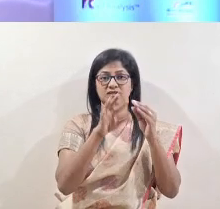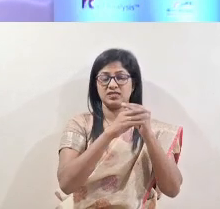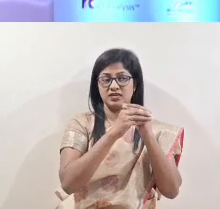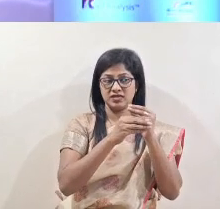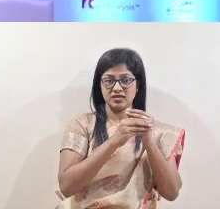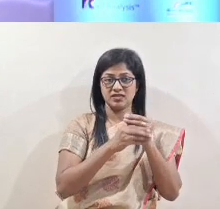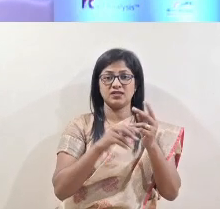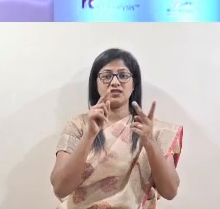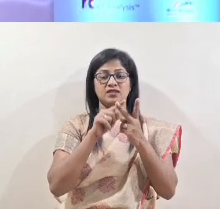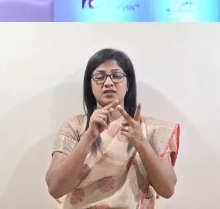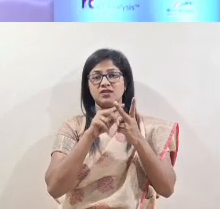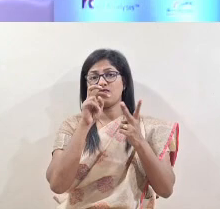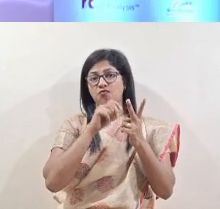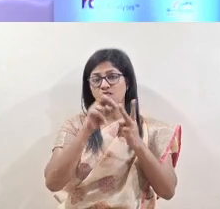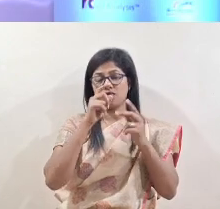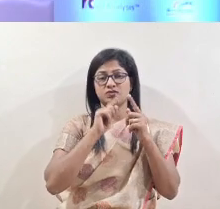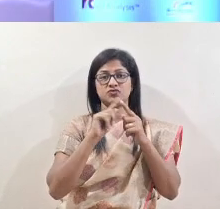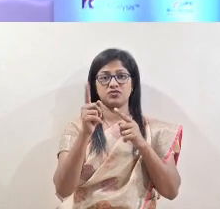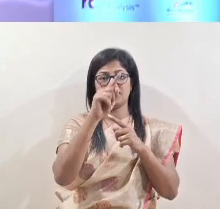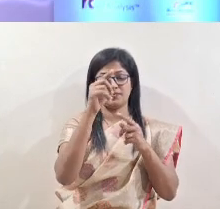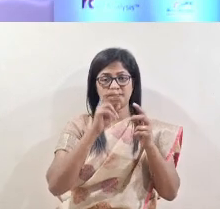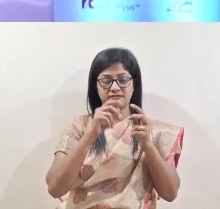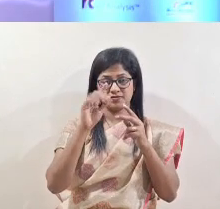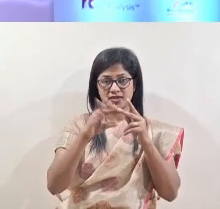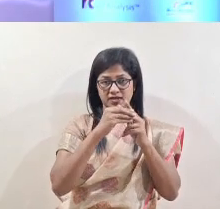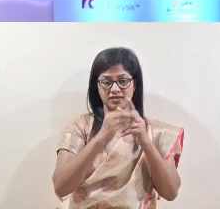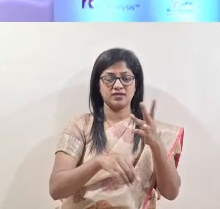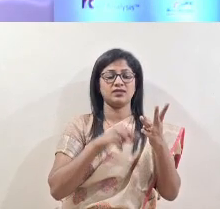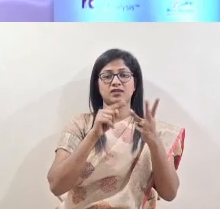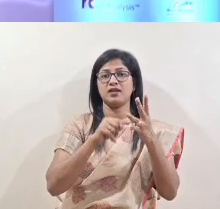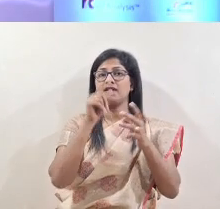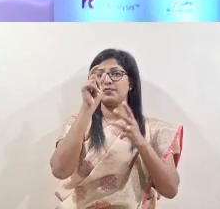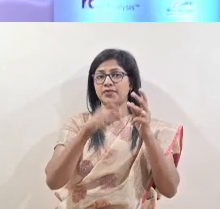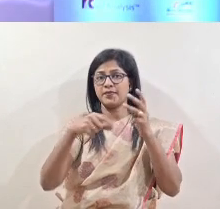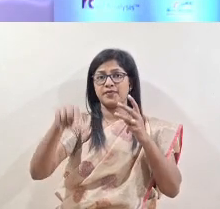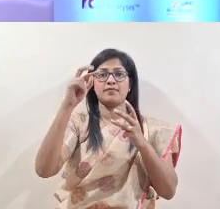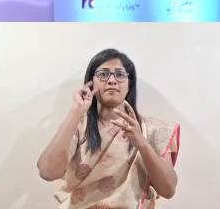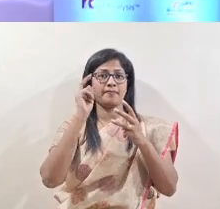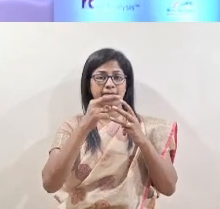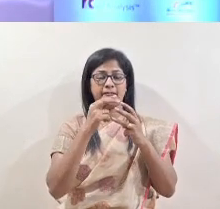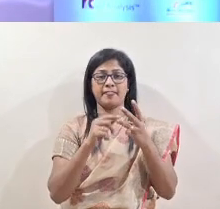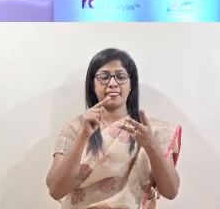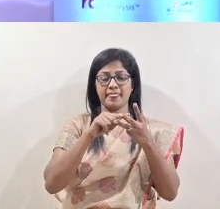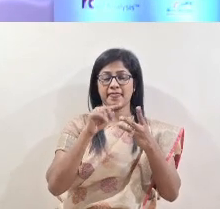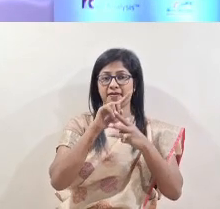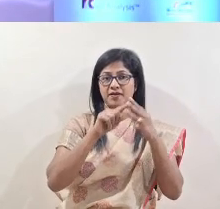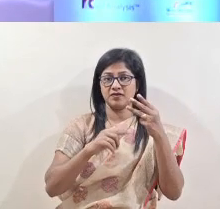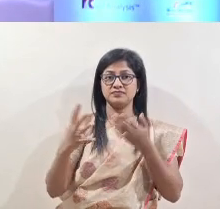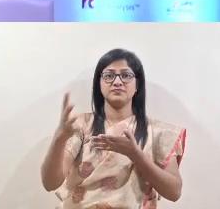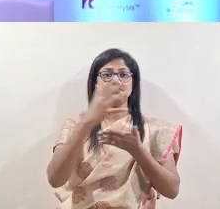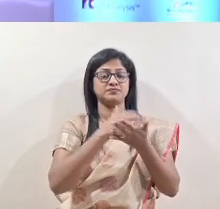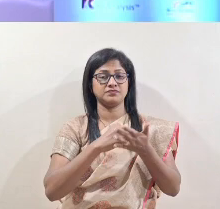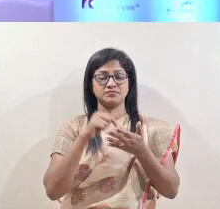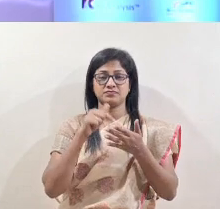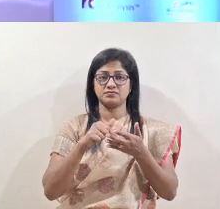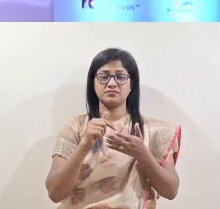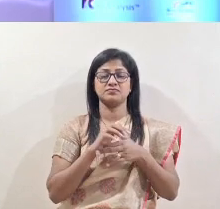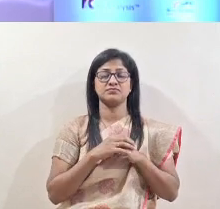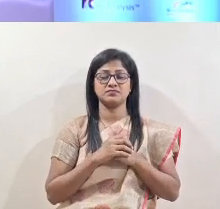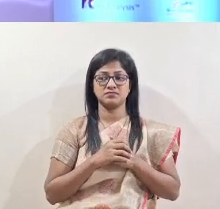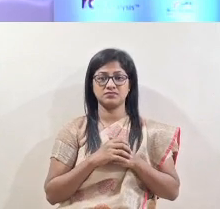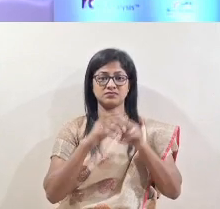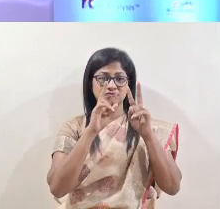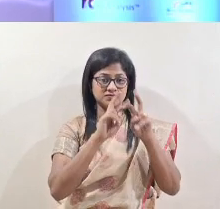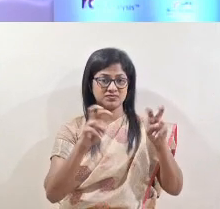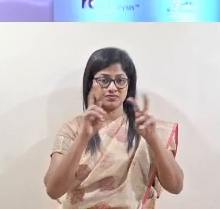walk trip characteristics, and the pedestrian perceptions. The data was collected